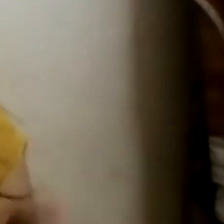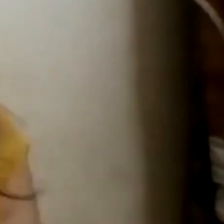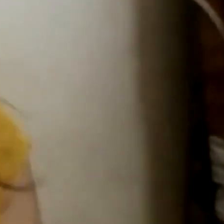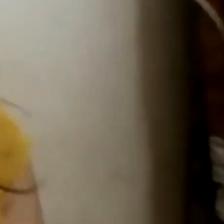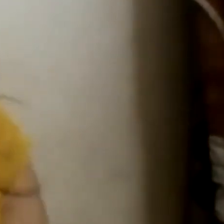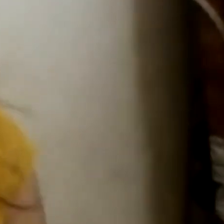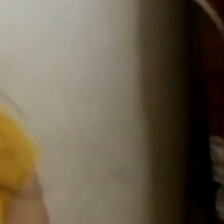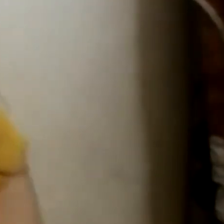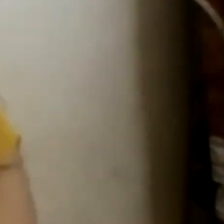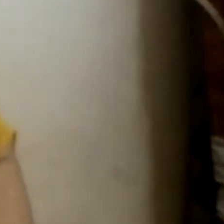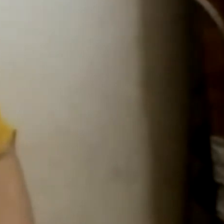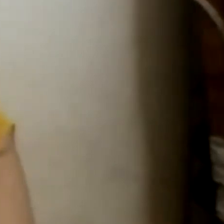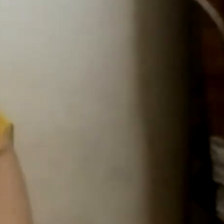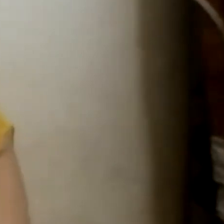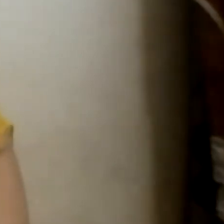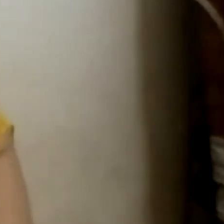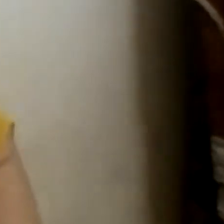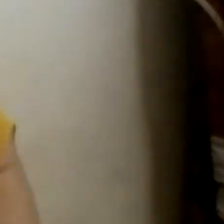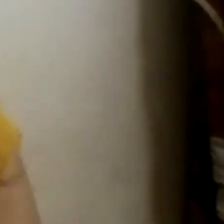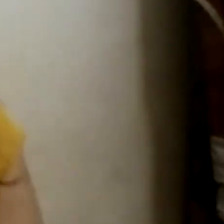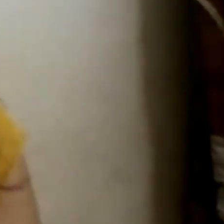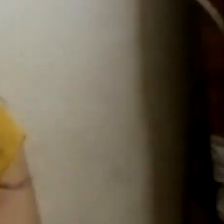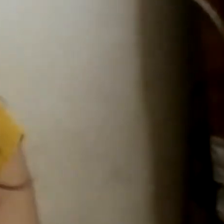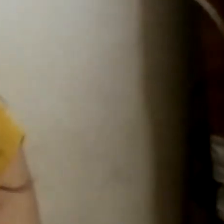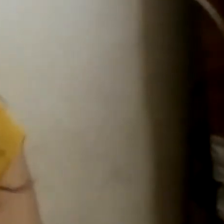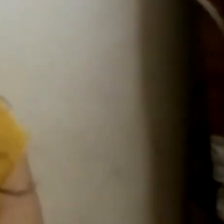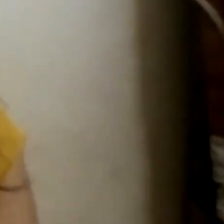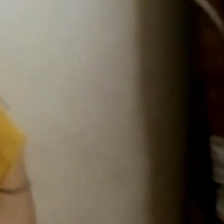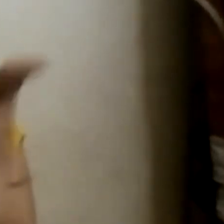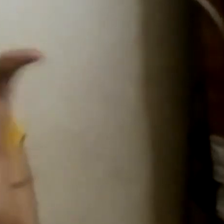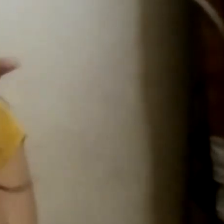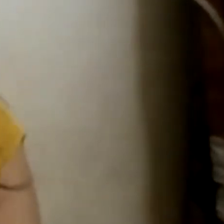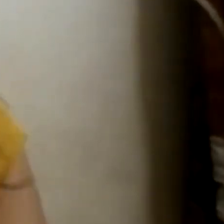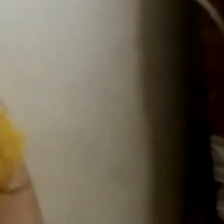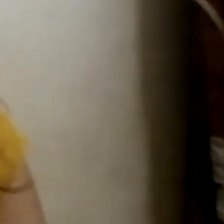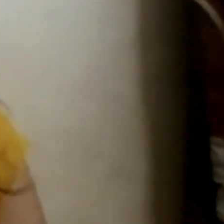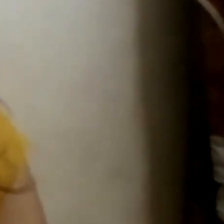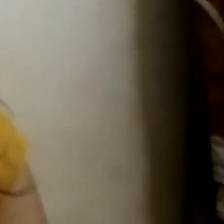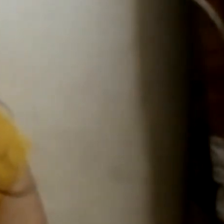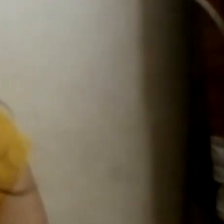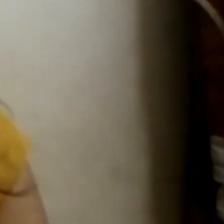Manisha ji. You guys have played a key role for this certificate course. Thank you so much.